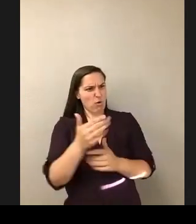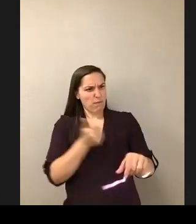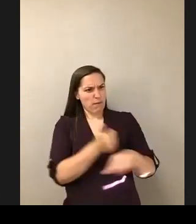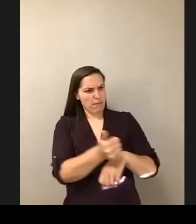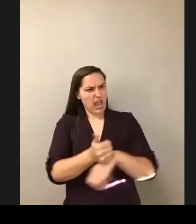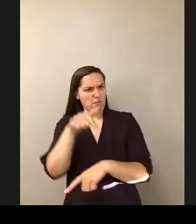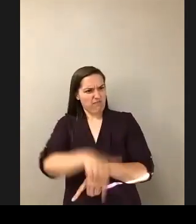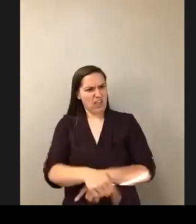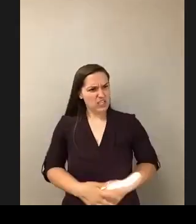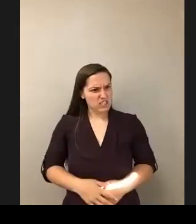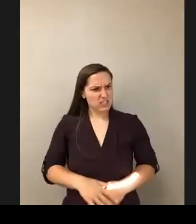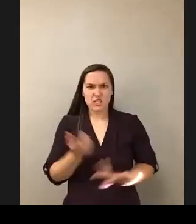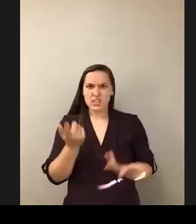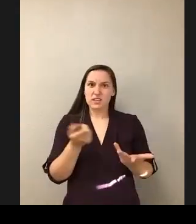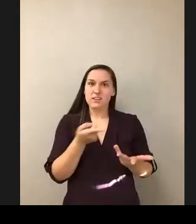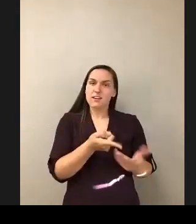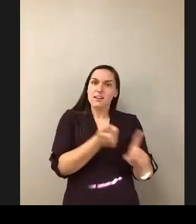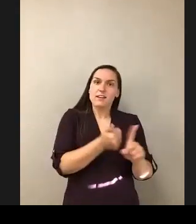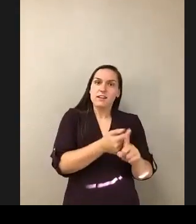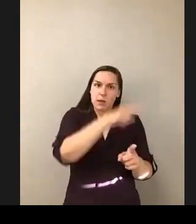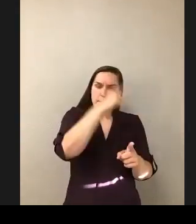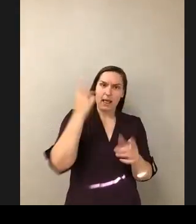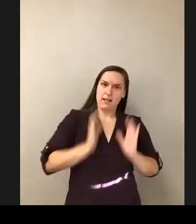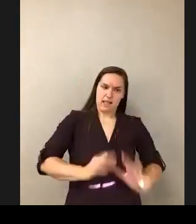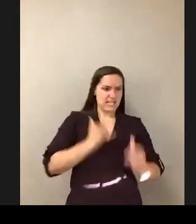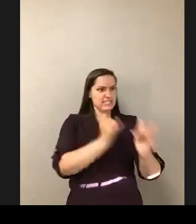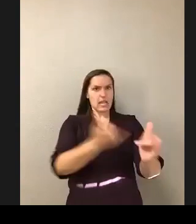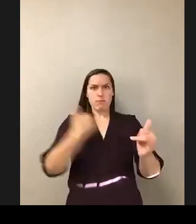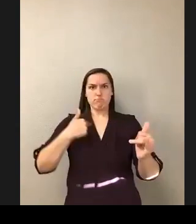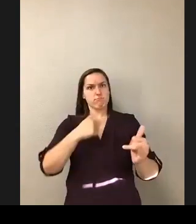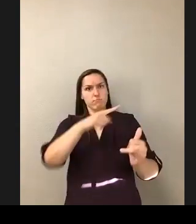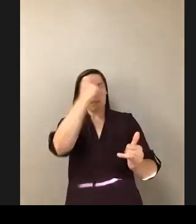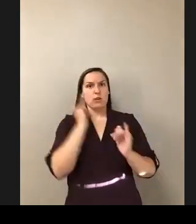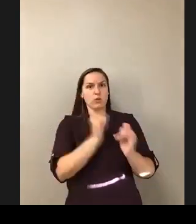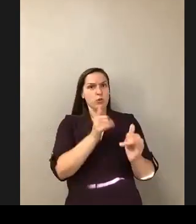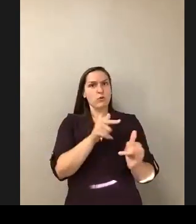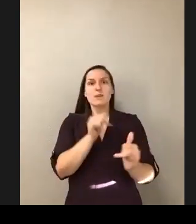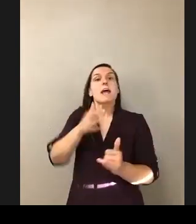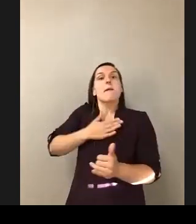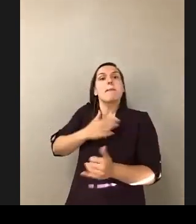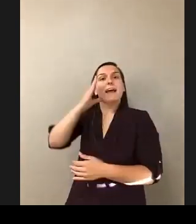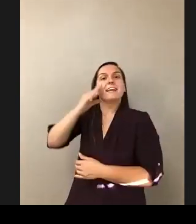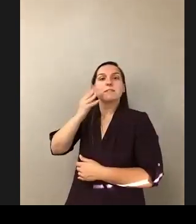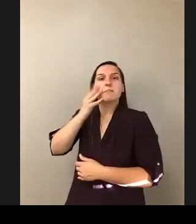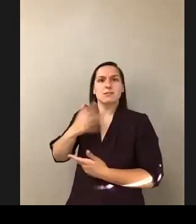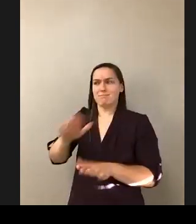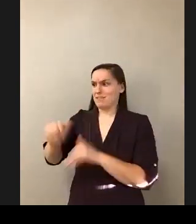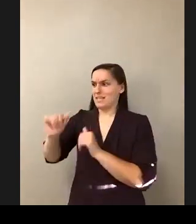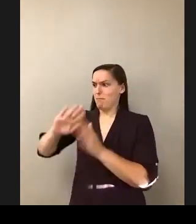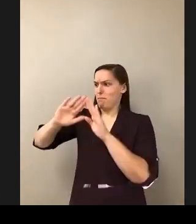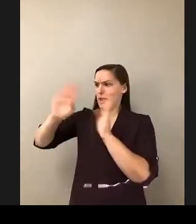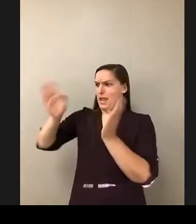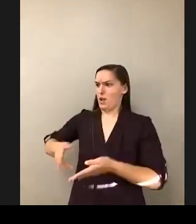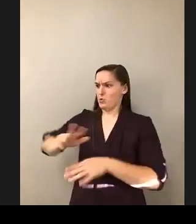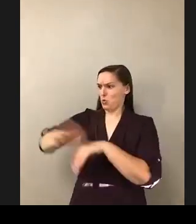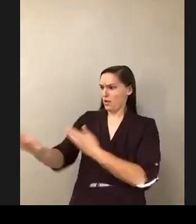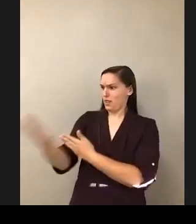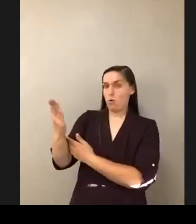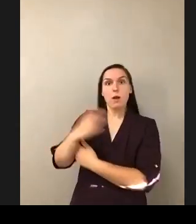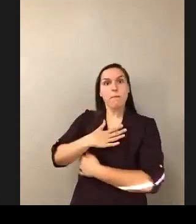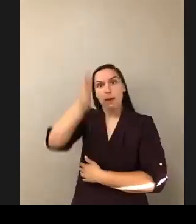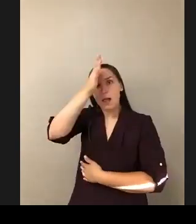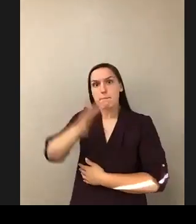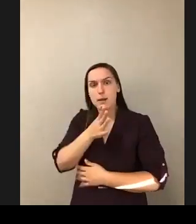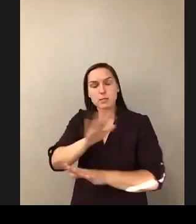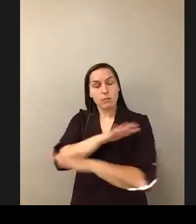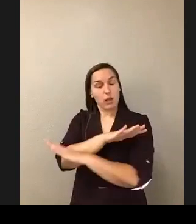Like, and these are Black clients that look just like me, right? Because that wasn't my experience. Like, for me to be out my house at 3 a.m. doing anything, my parents would have probably done